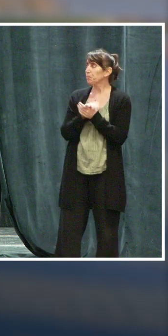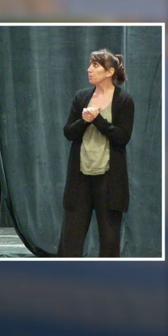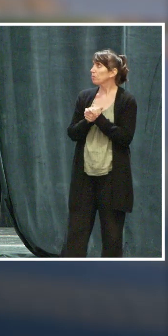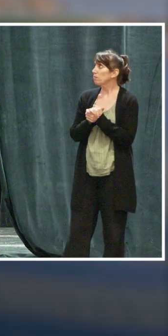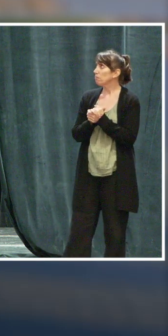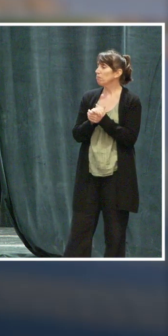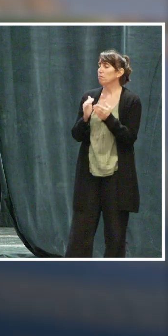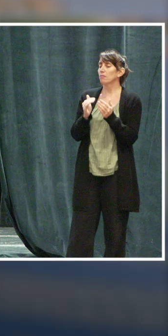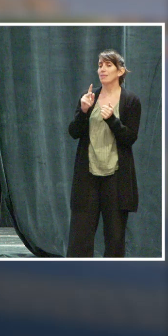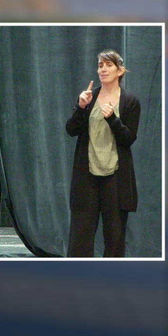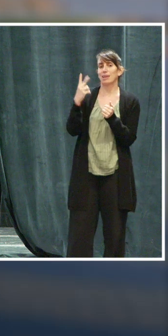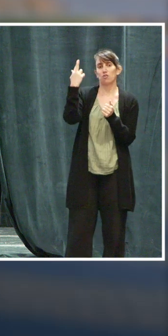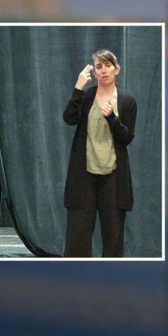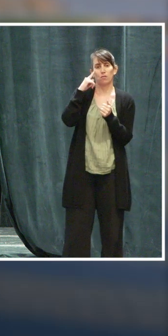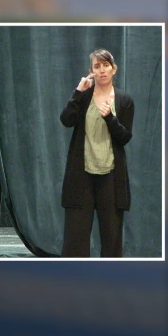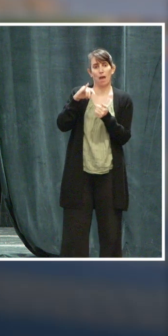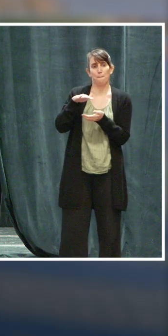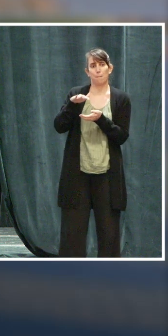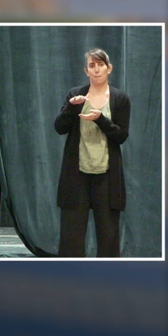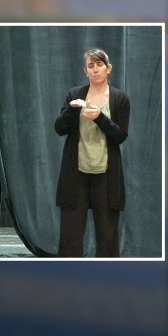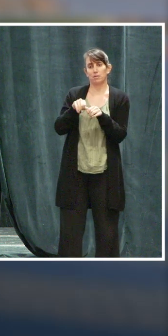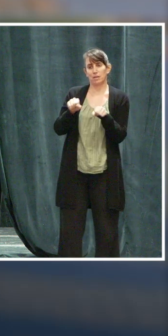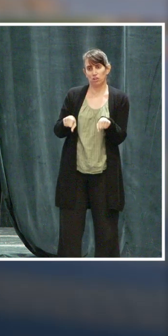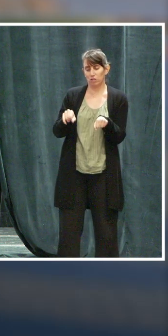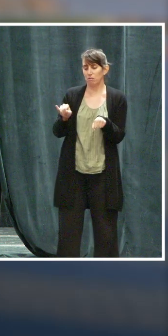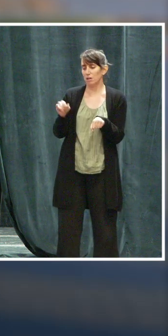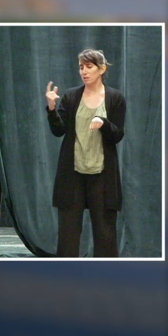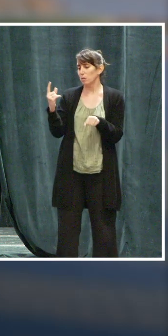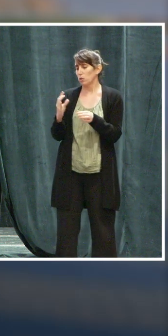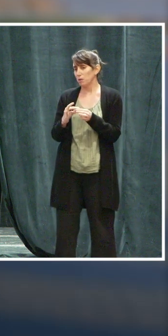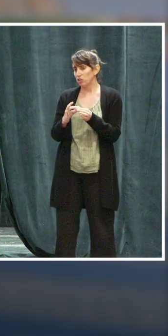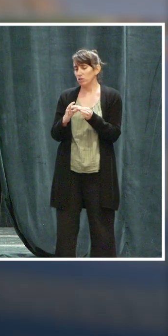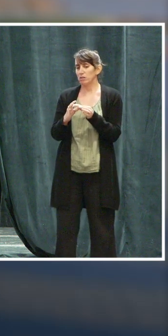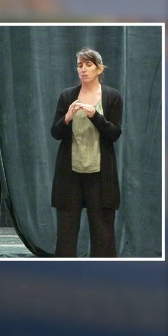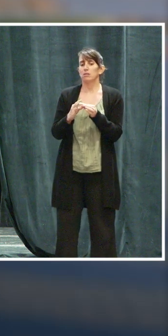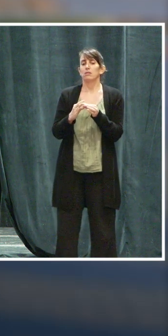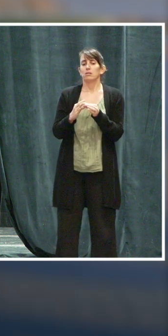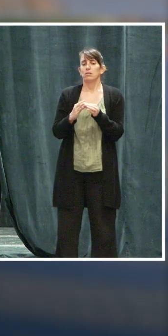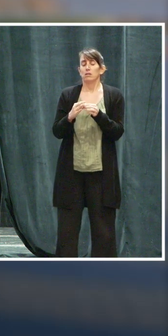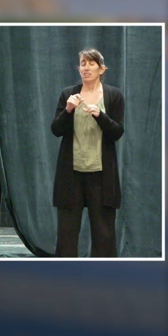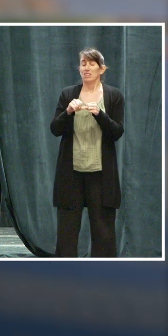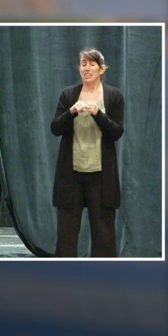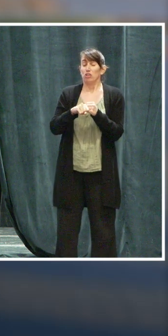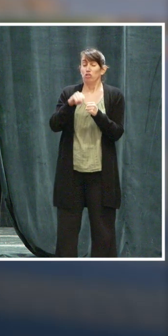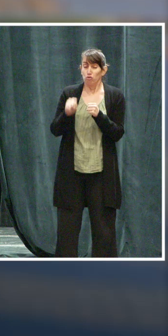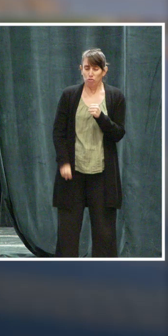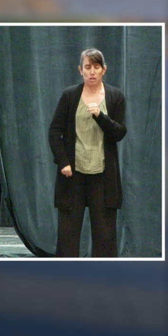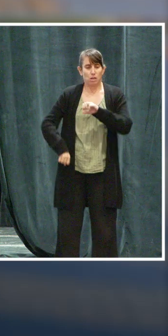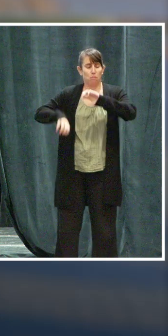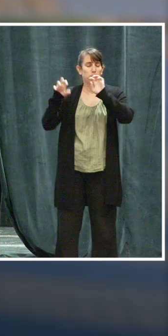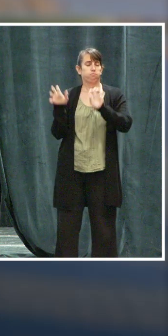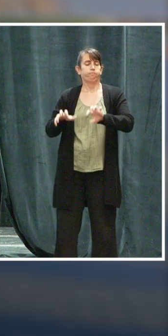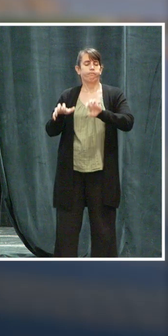The second purpose of the pump station is that, and as Gwen mentioned, extreme rain events, cloudbursts as we now call